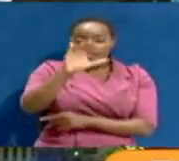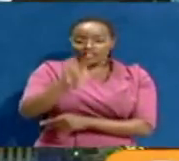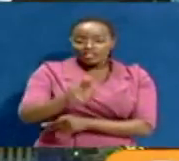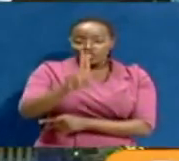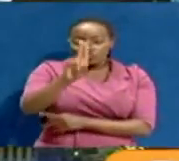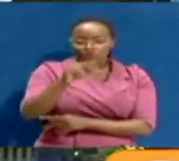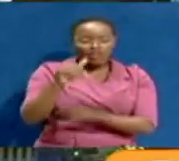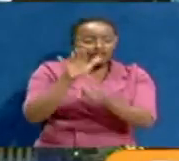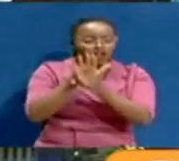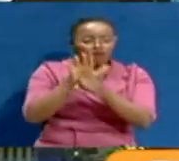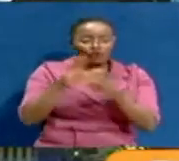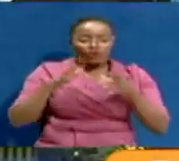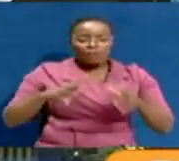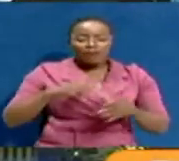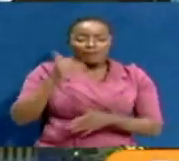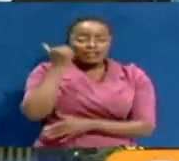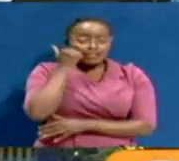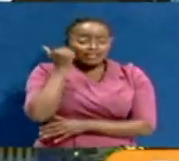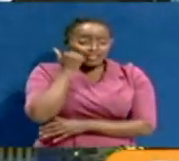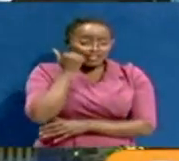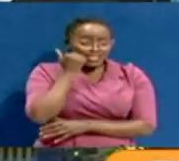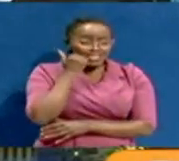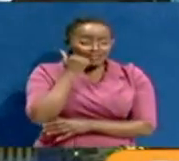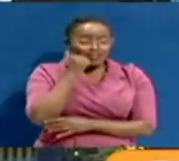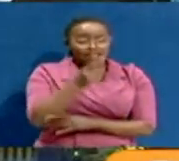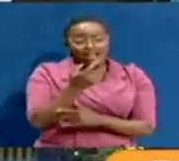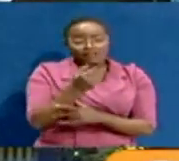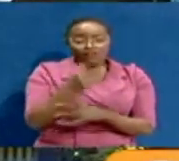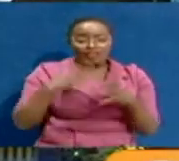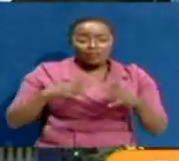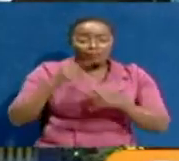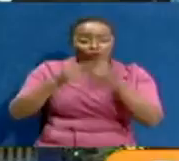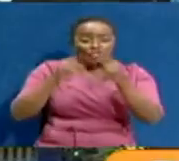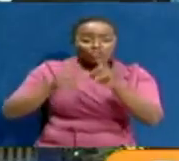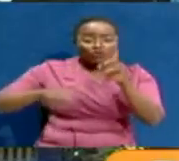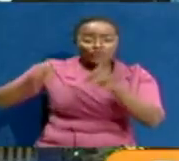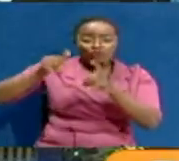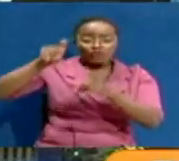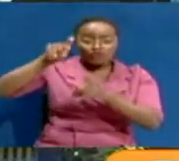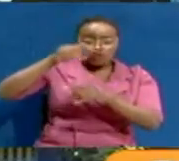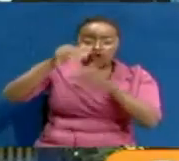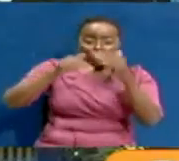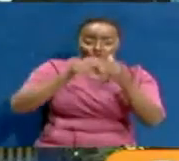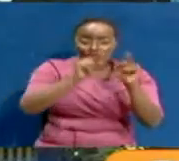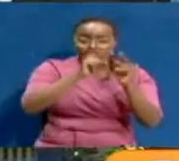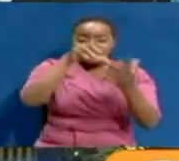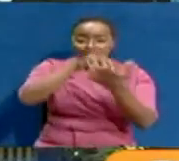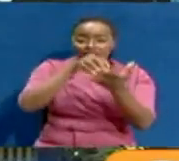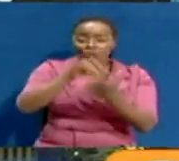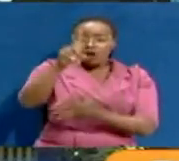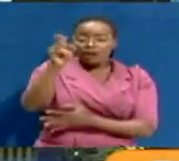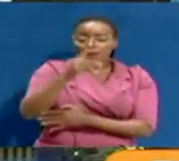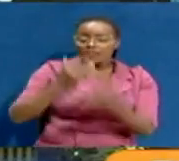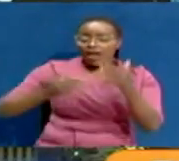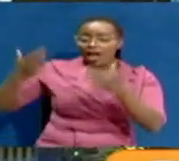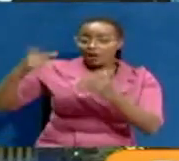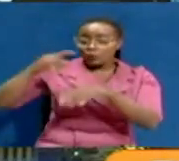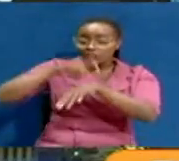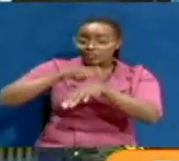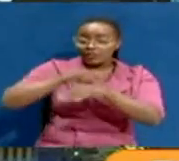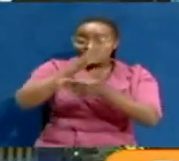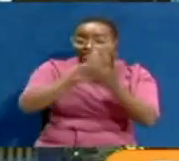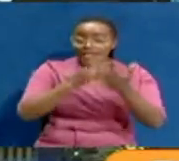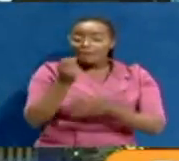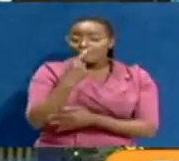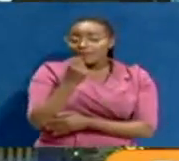Facilities are strained with COVID-19 related cases, and the number is growing. A total contrast to the situation just 1 month ago, when even